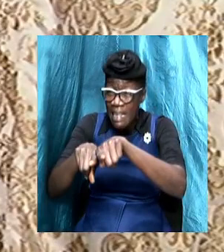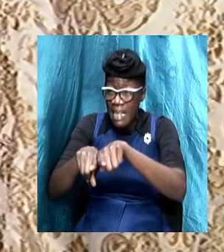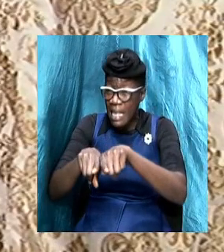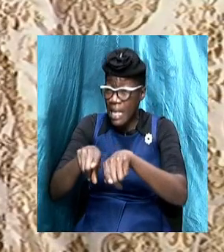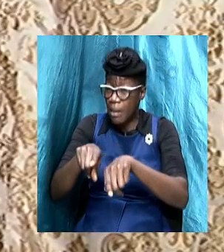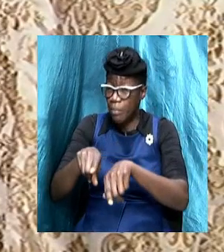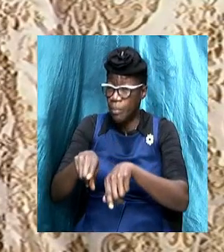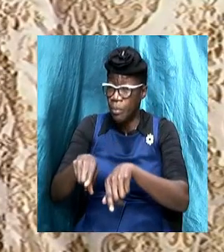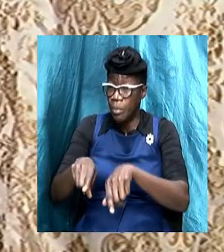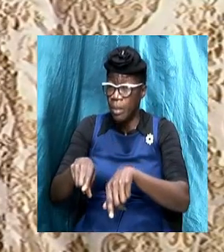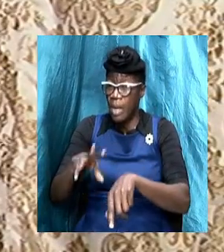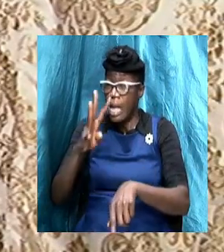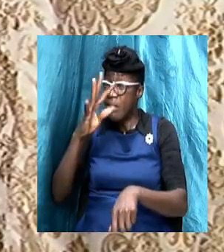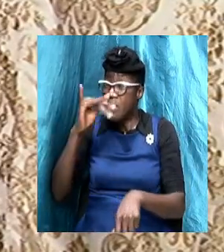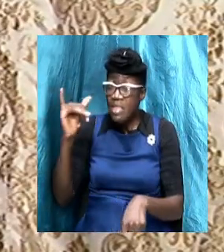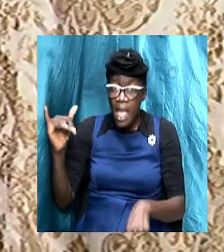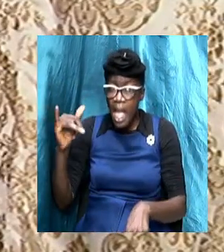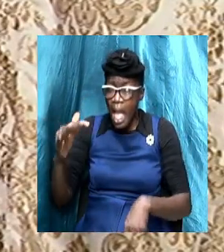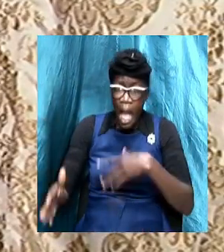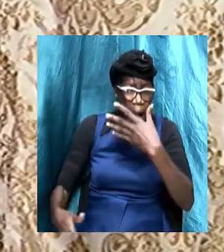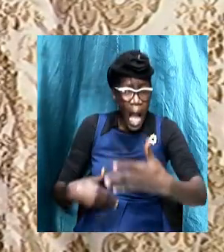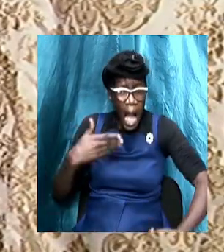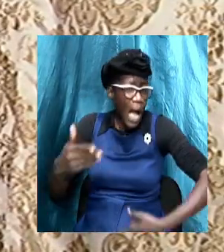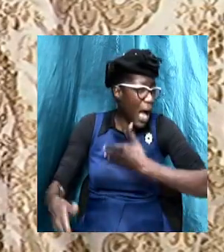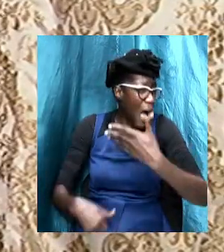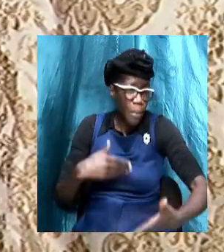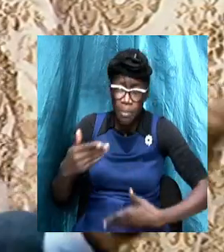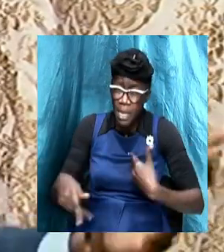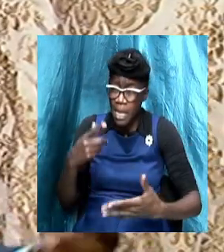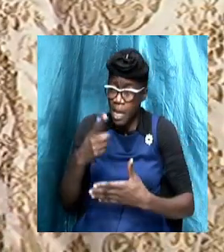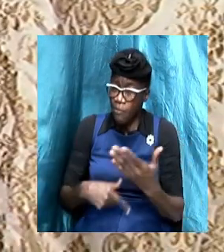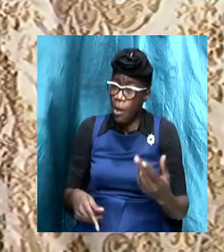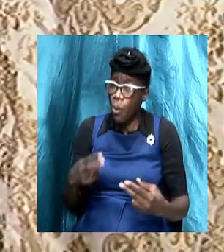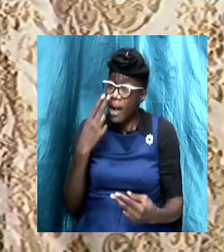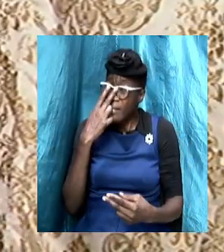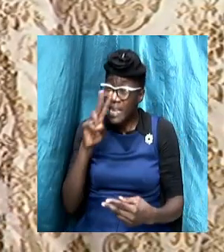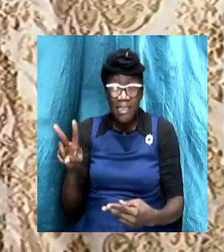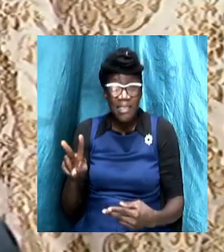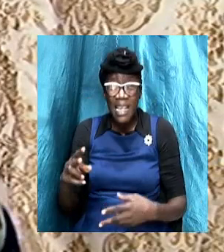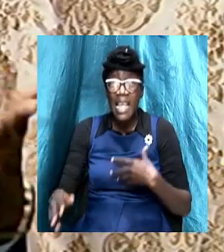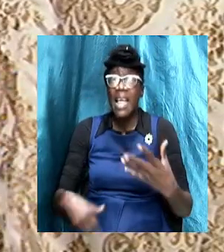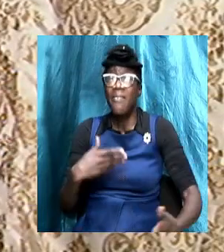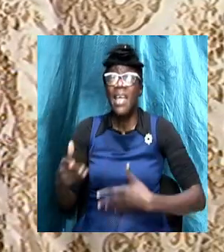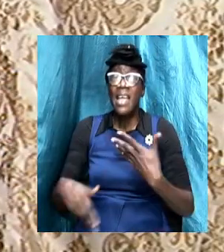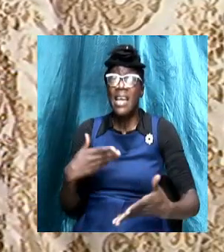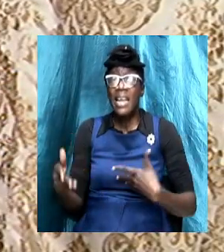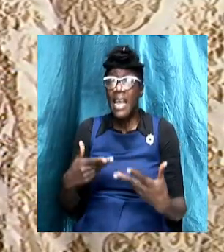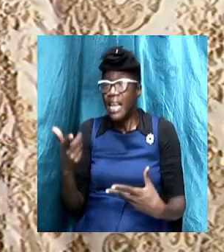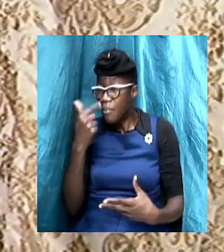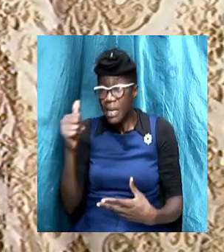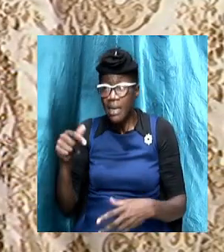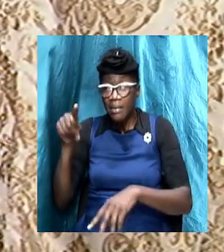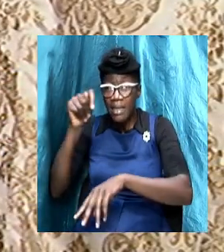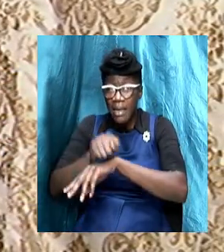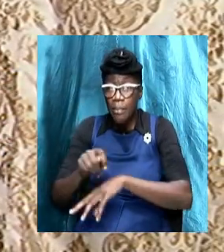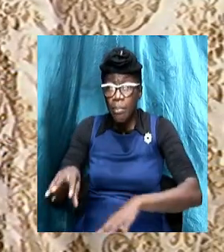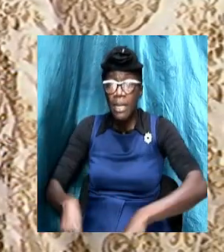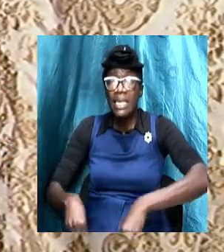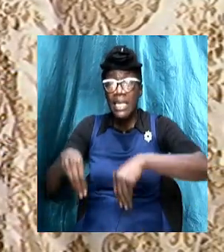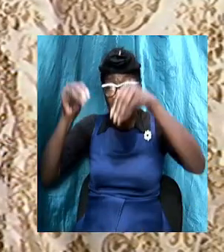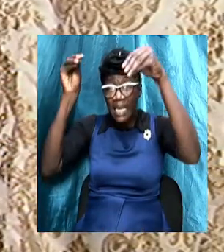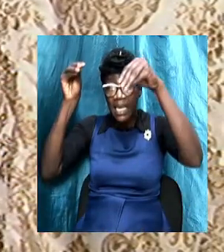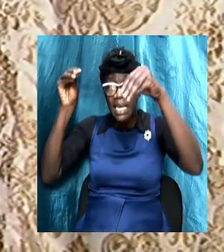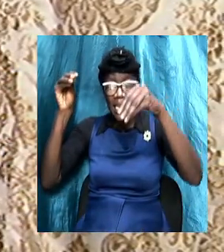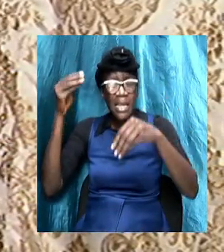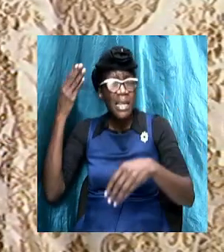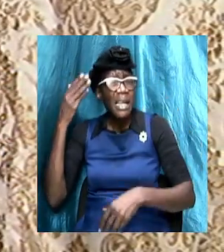were happy for what they saw. They were glad because the temple was being dedicated. I